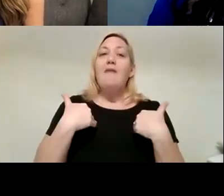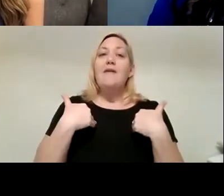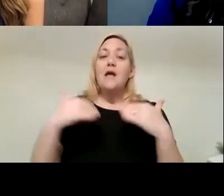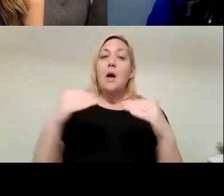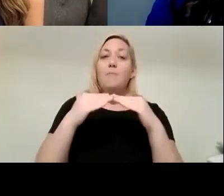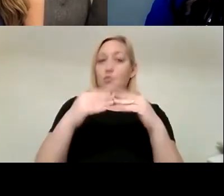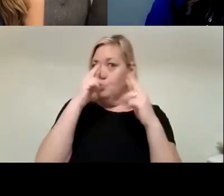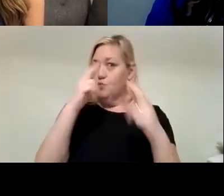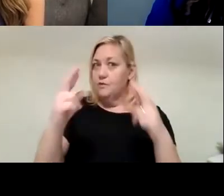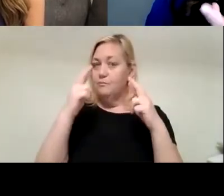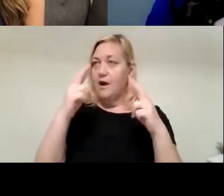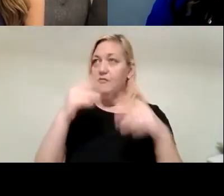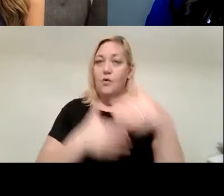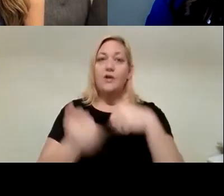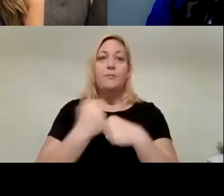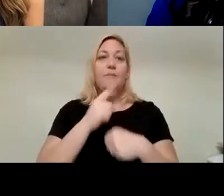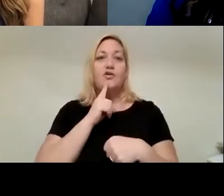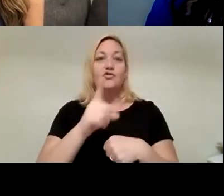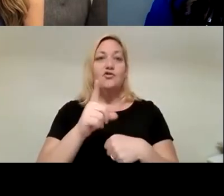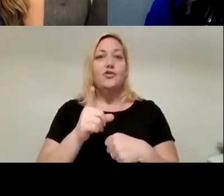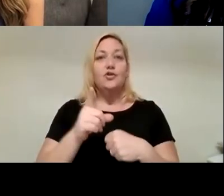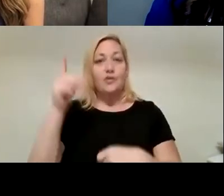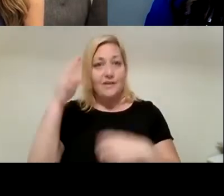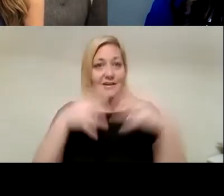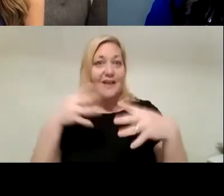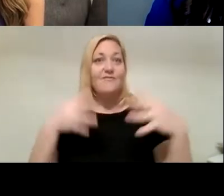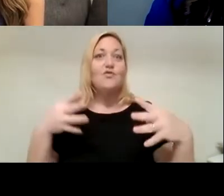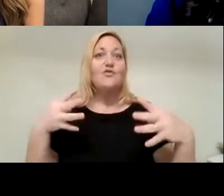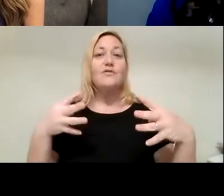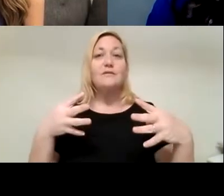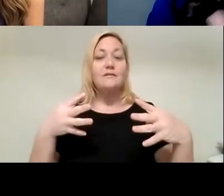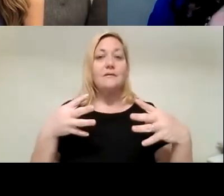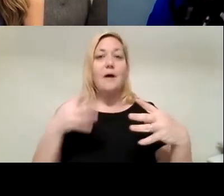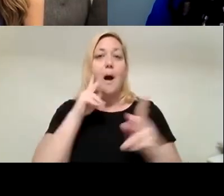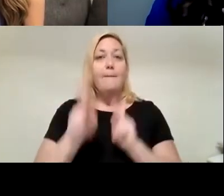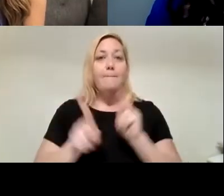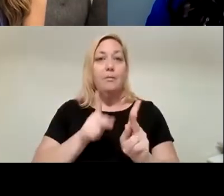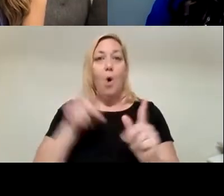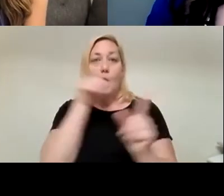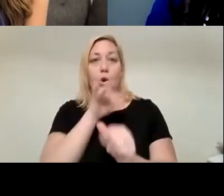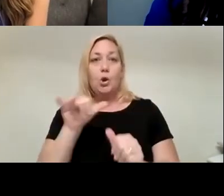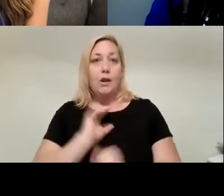for each other and to ensure the endeavors of people who look like